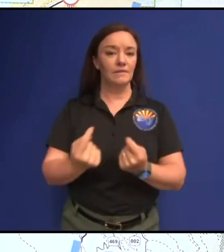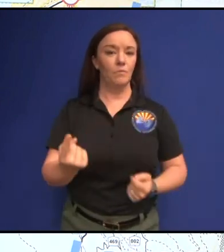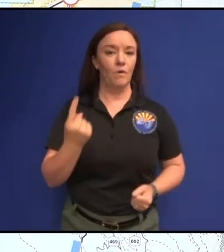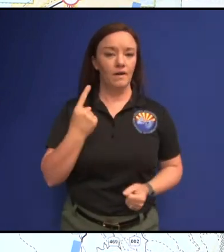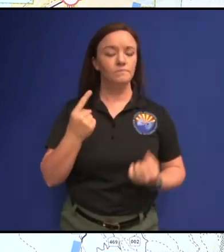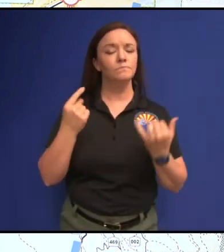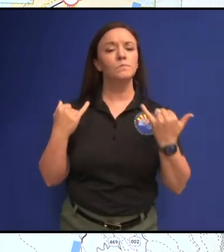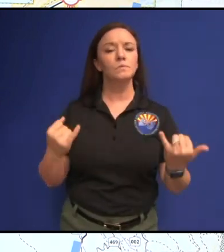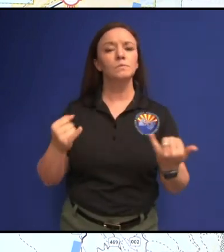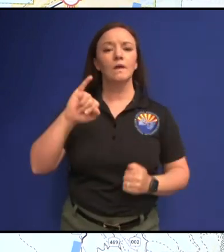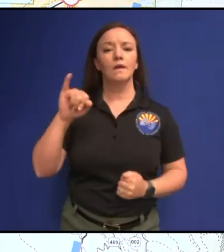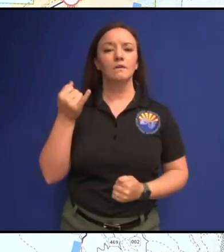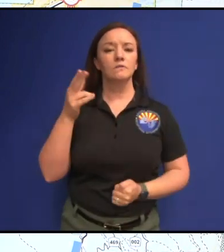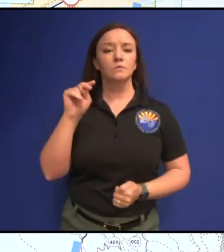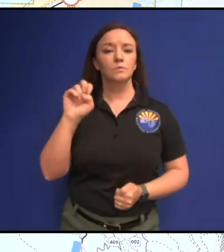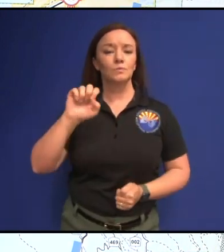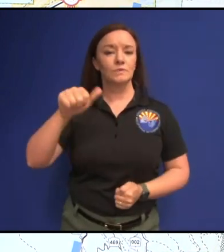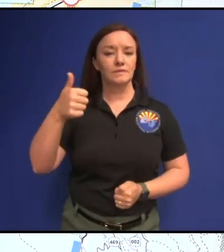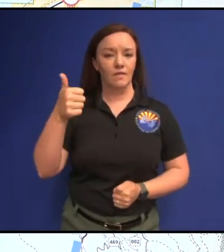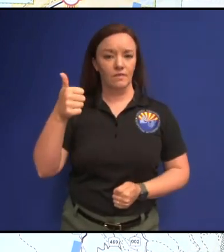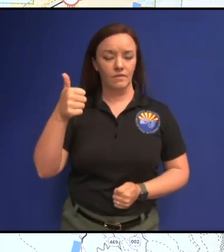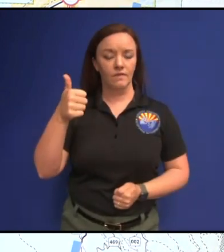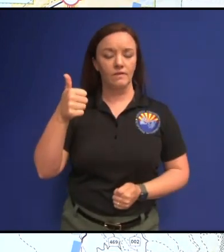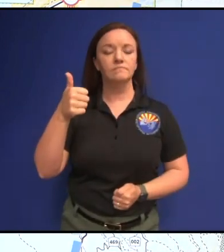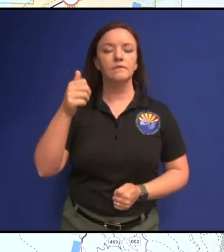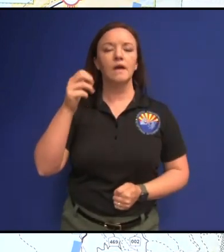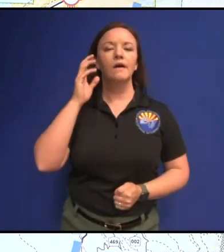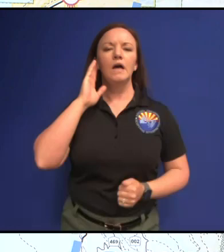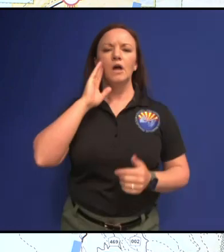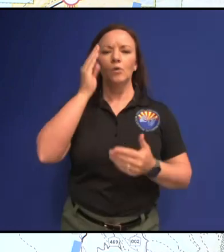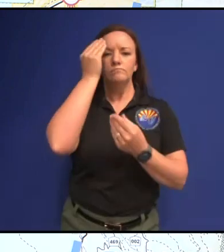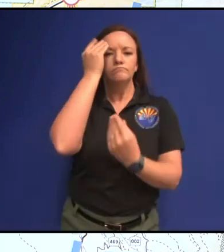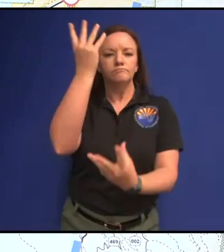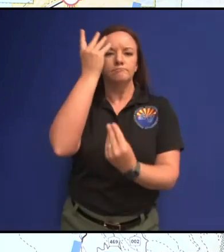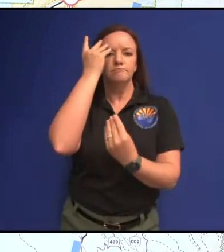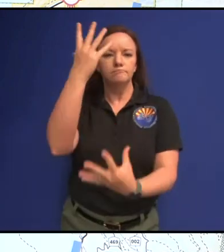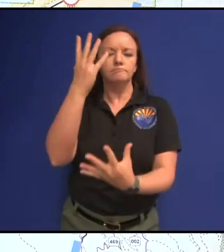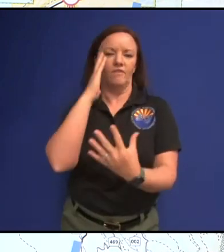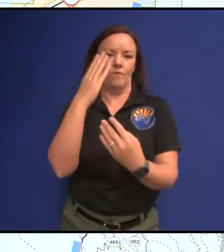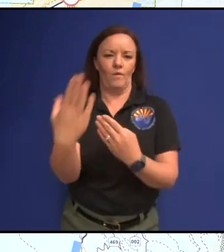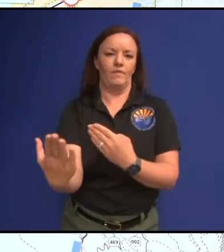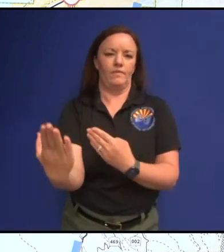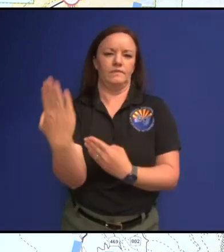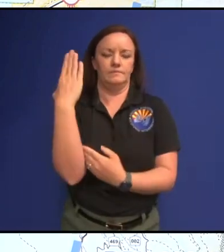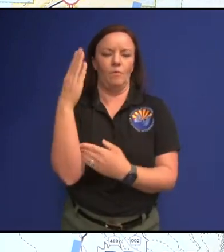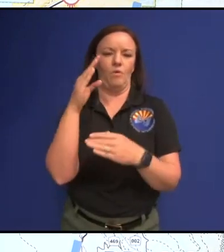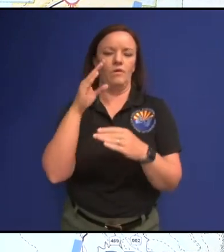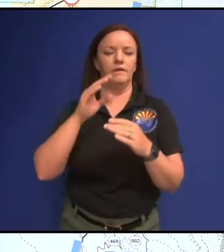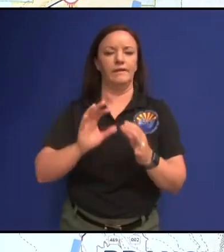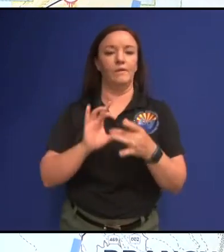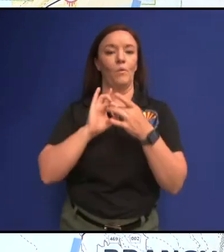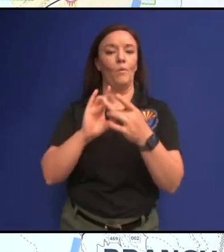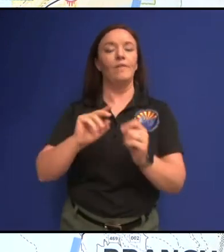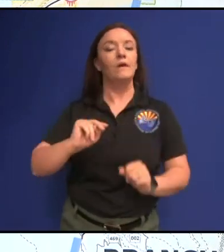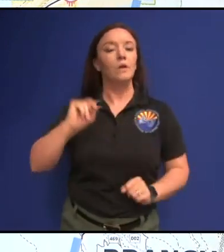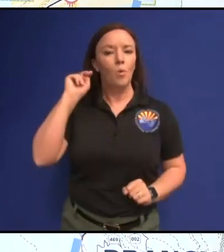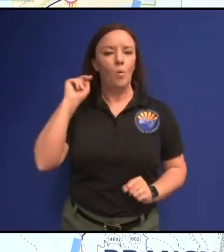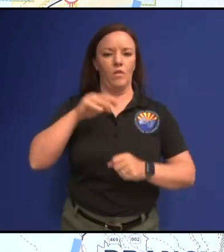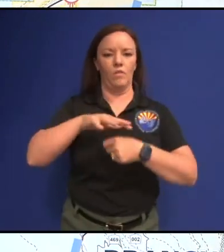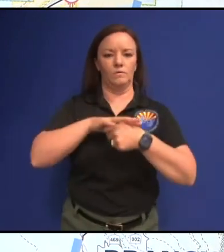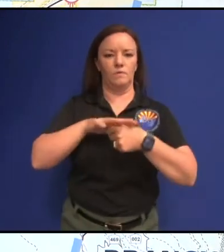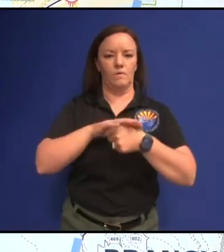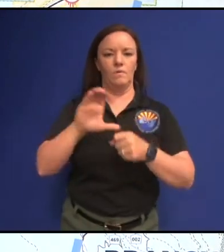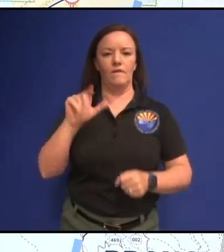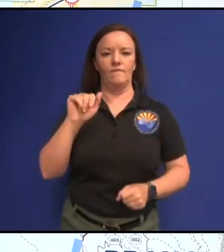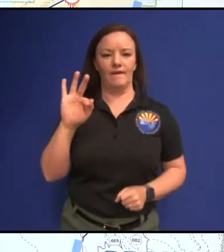10th, and this is your morning operational update for the North Zone of the Calf Canyon